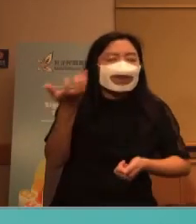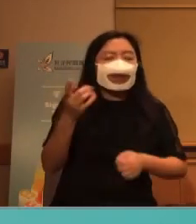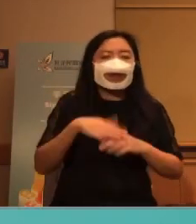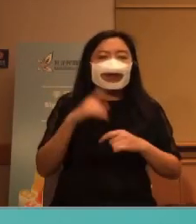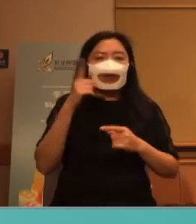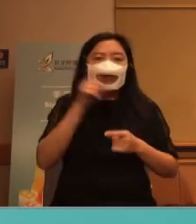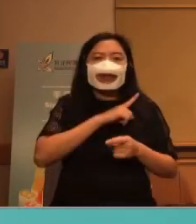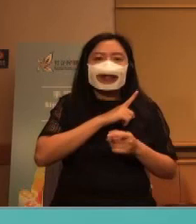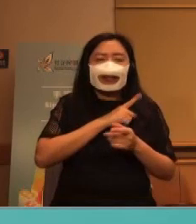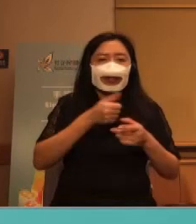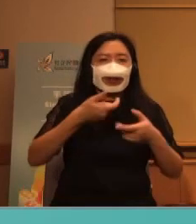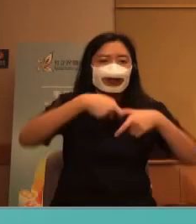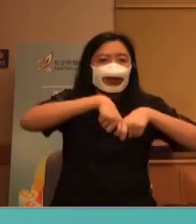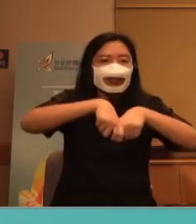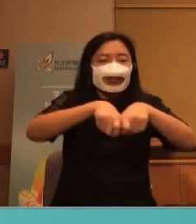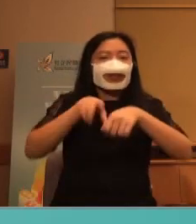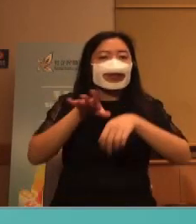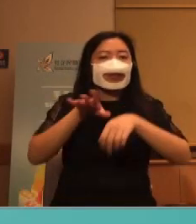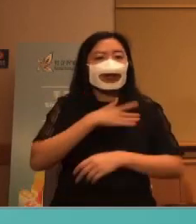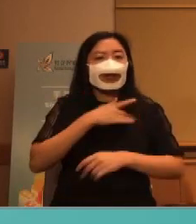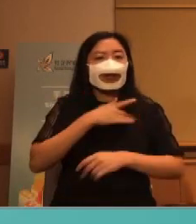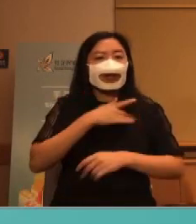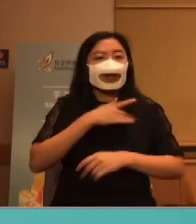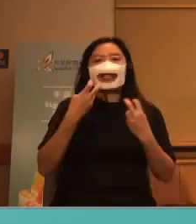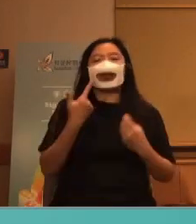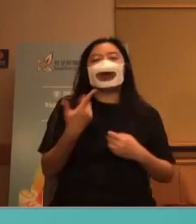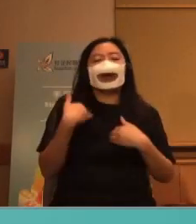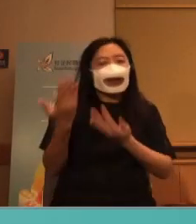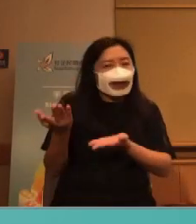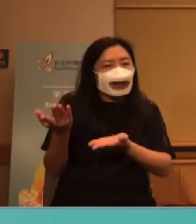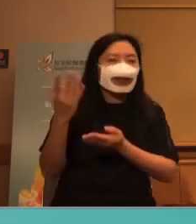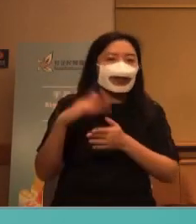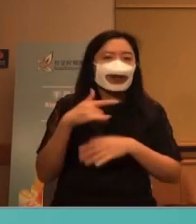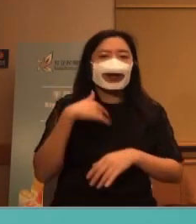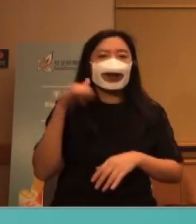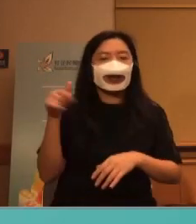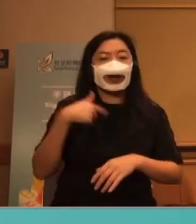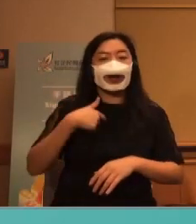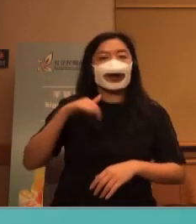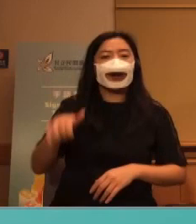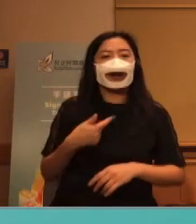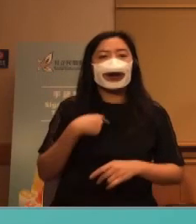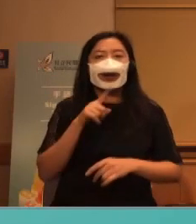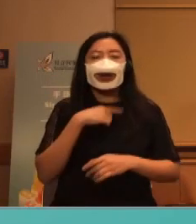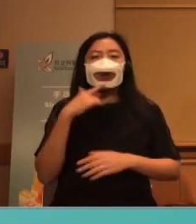lot of opinions, so I'm sitting I'm sitting on this panel for that. So welcome, everyone.